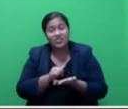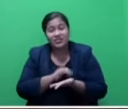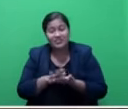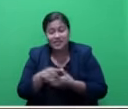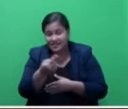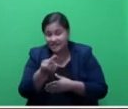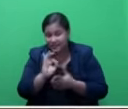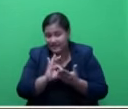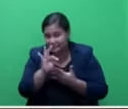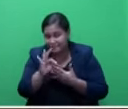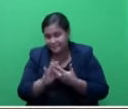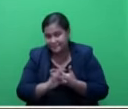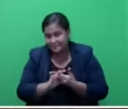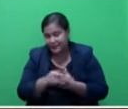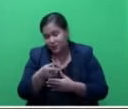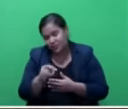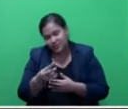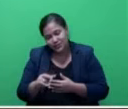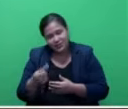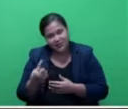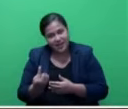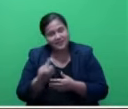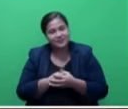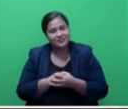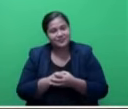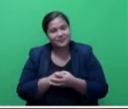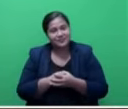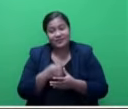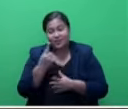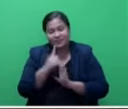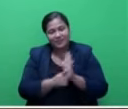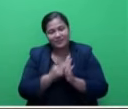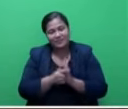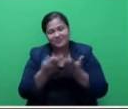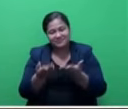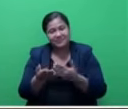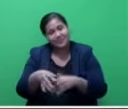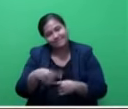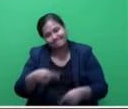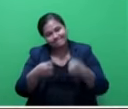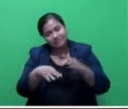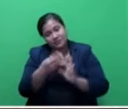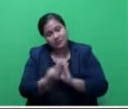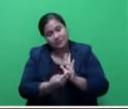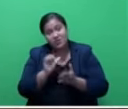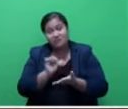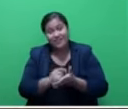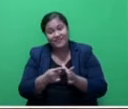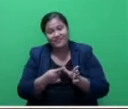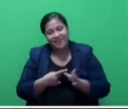11th February 2021. But that 1 hour be given to debate the bill with the right of